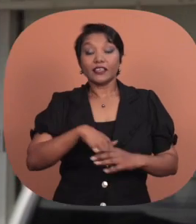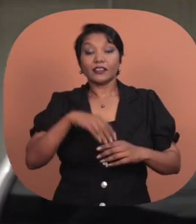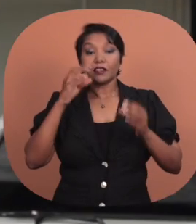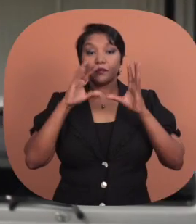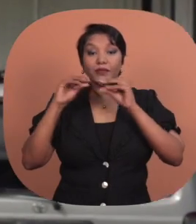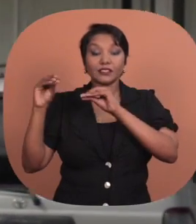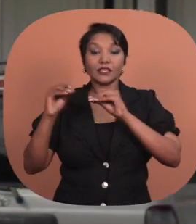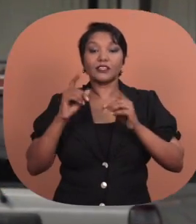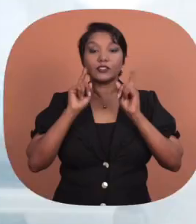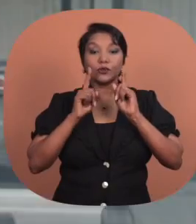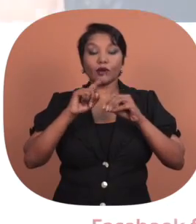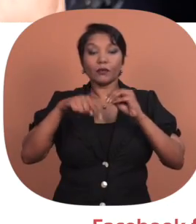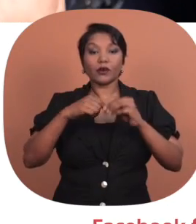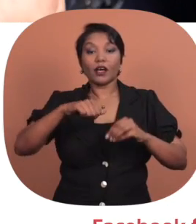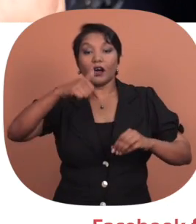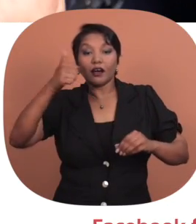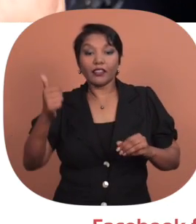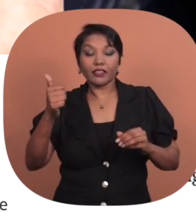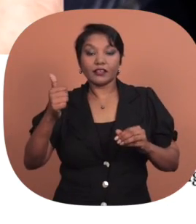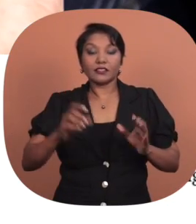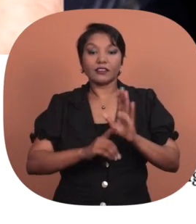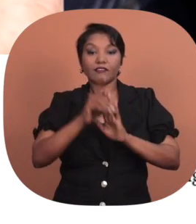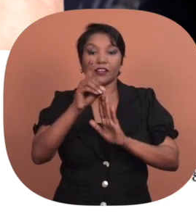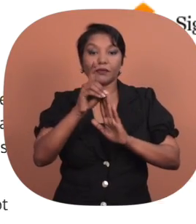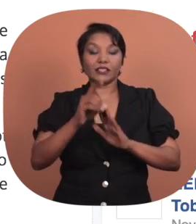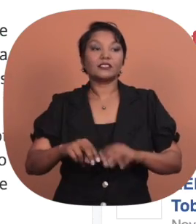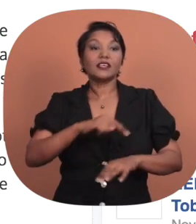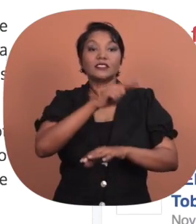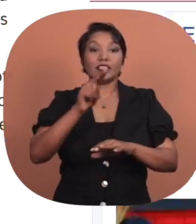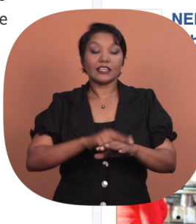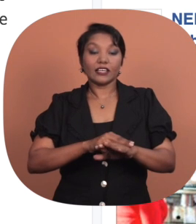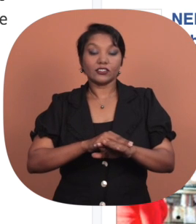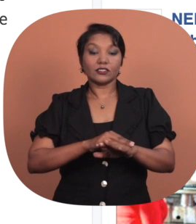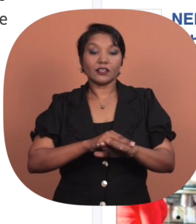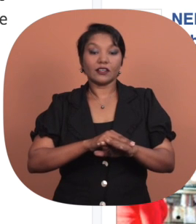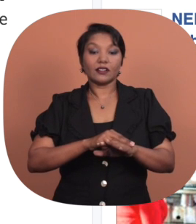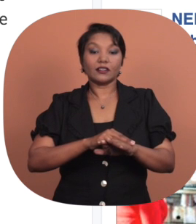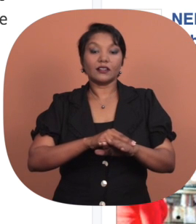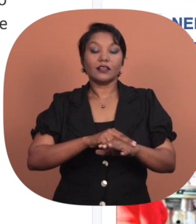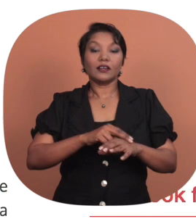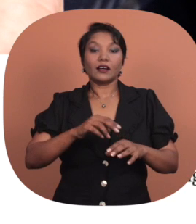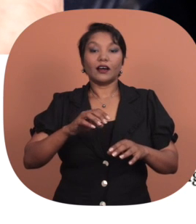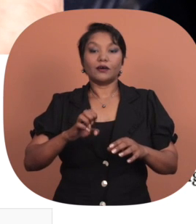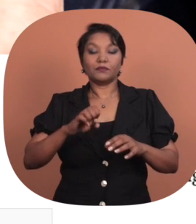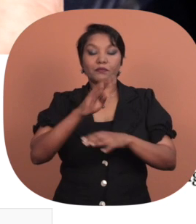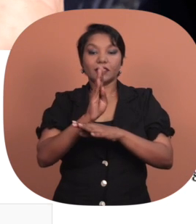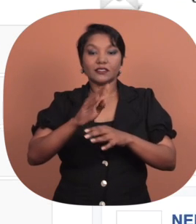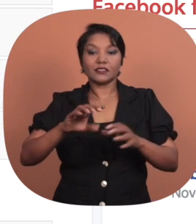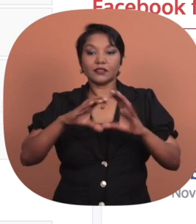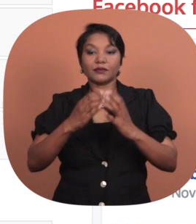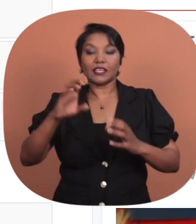sectors through ICT. The National Entrepreneurship Development Company Limited, NEDCO, develops and promotes the